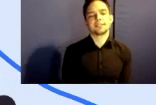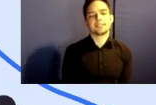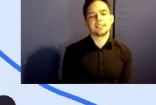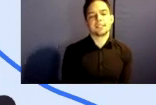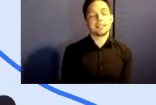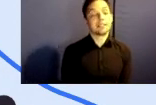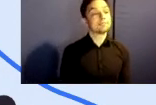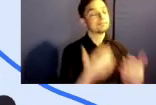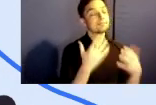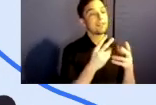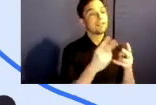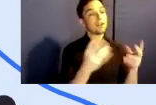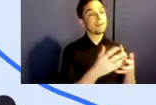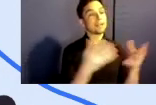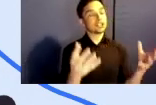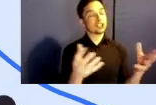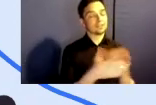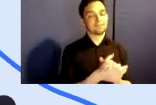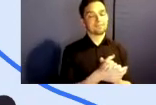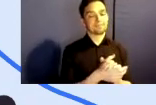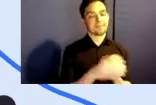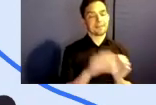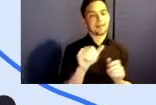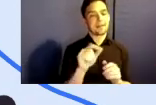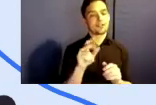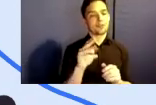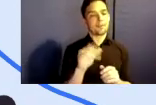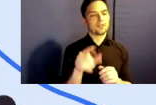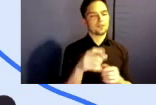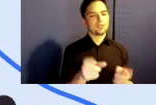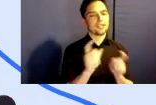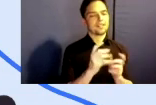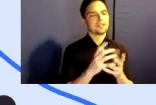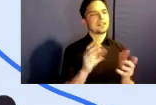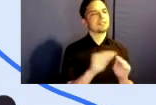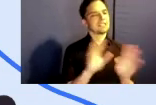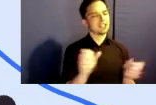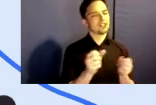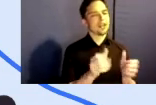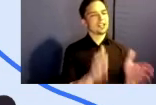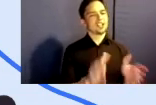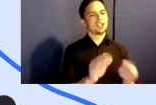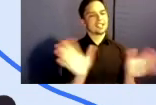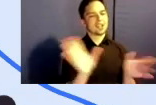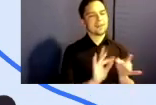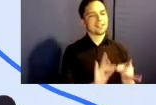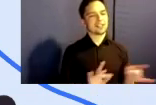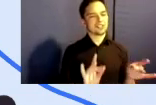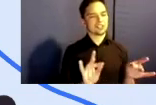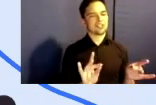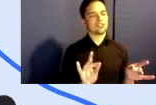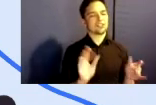Thank you very much, Masumi. I mean, you gave us some very clear strategies and clear messages to take